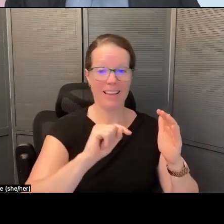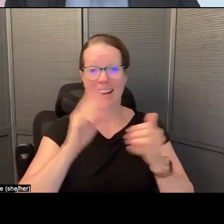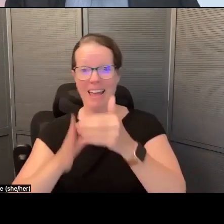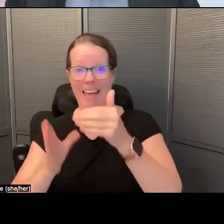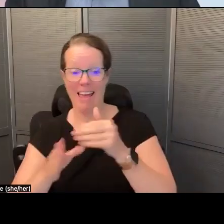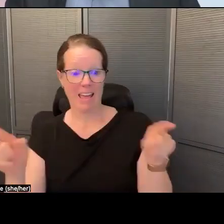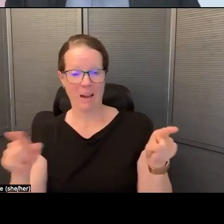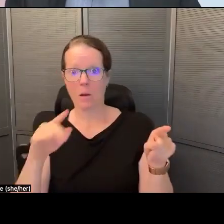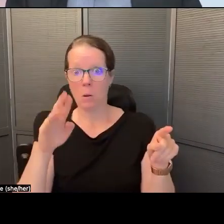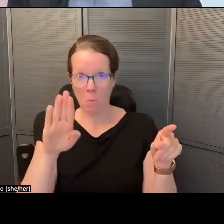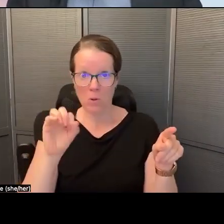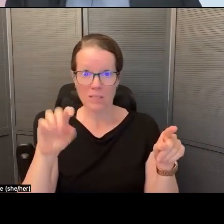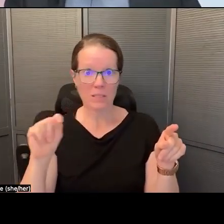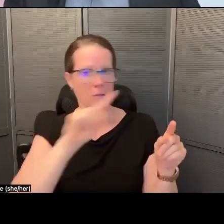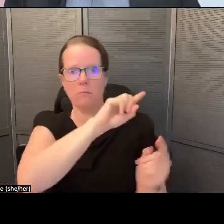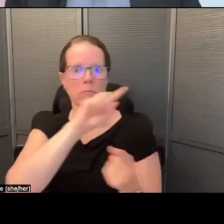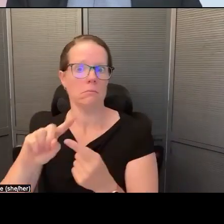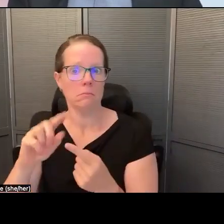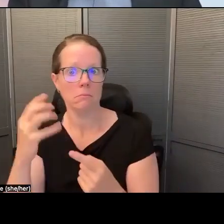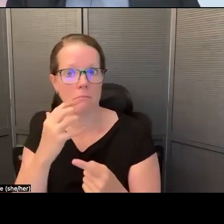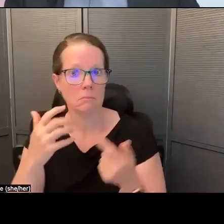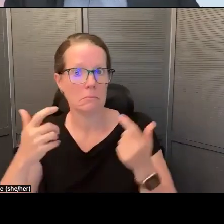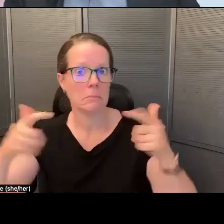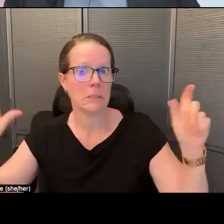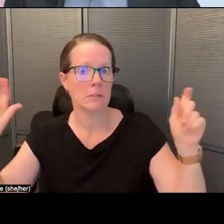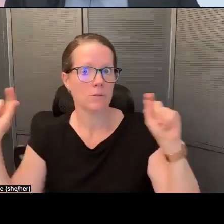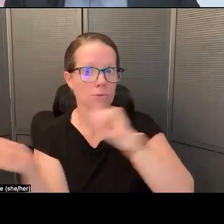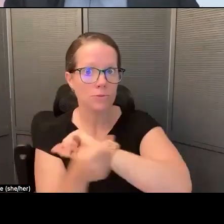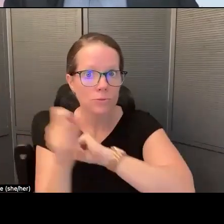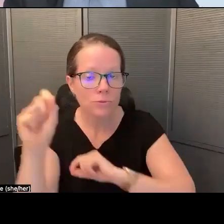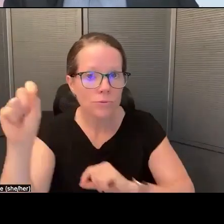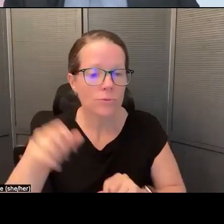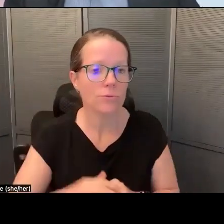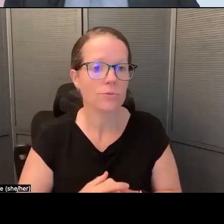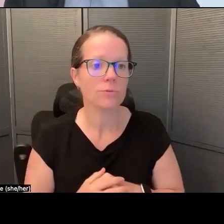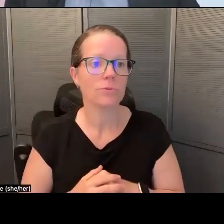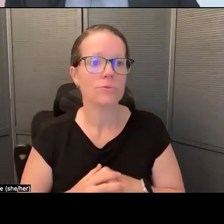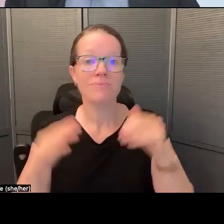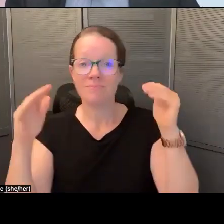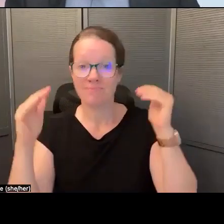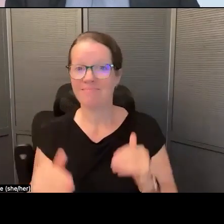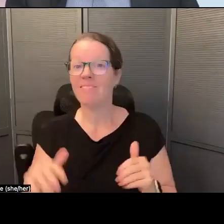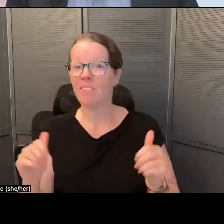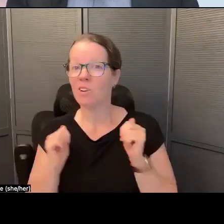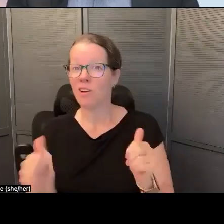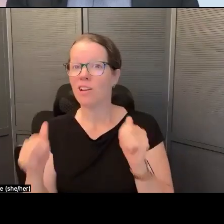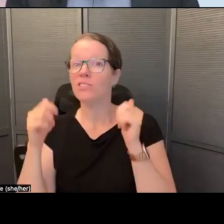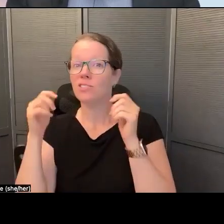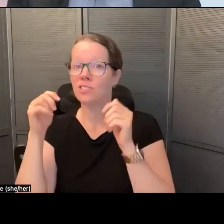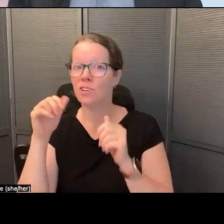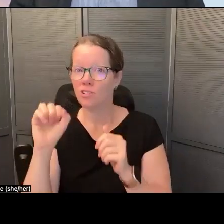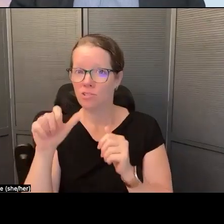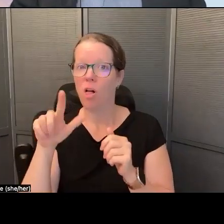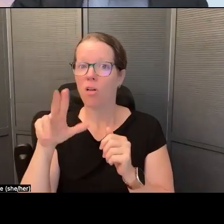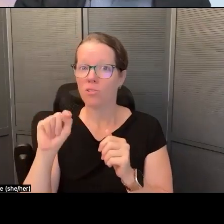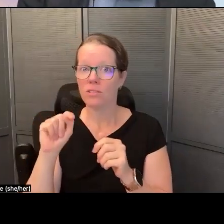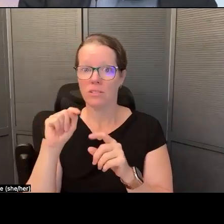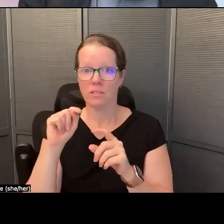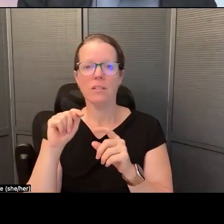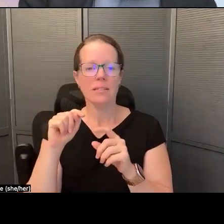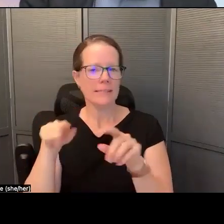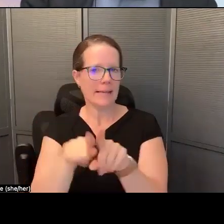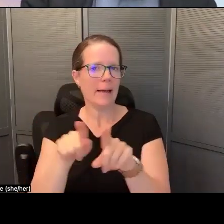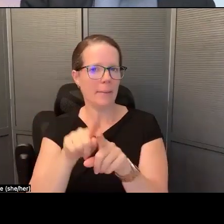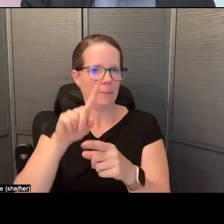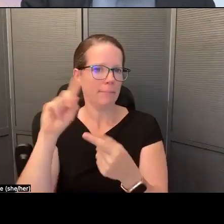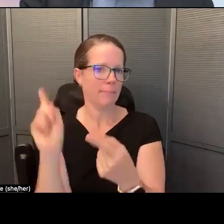slide. Similarly, a very sharp decrease in aggression and assault incidents. Of course, March is